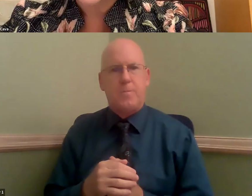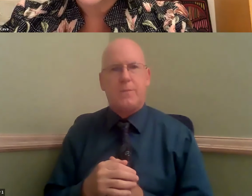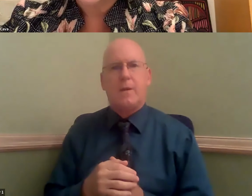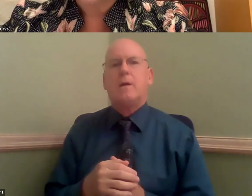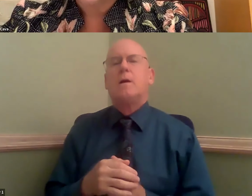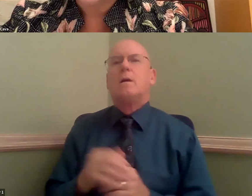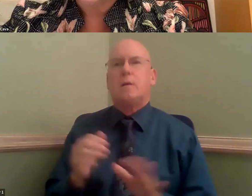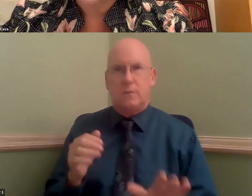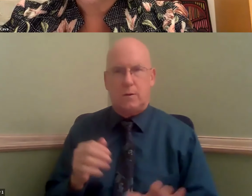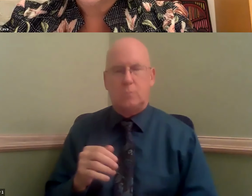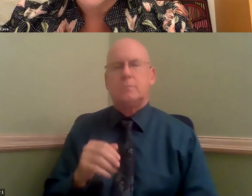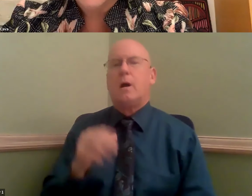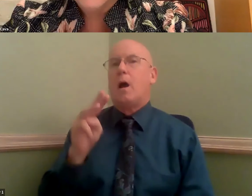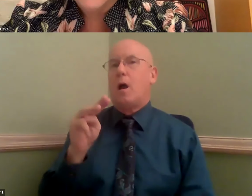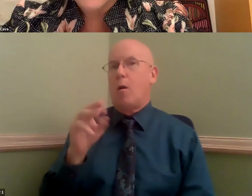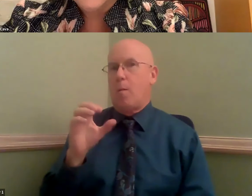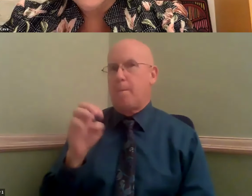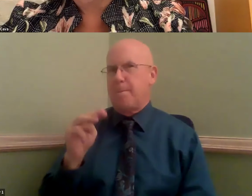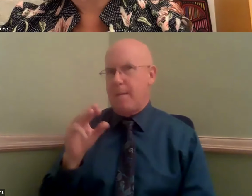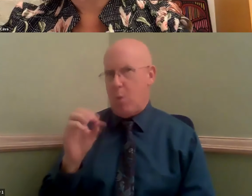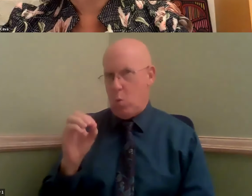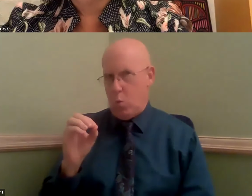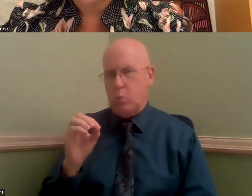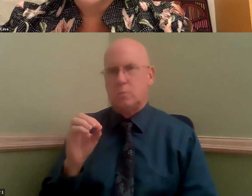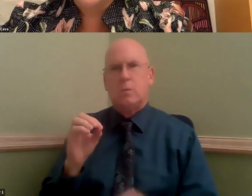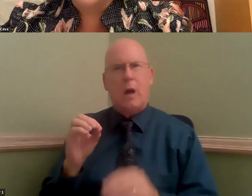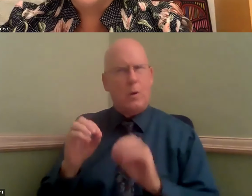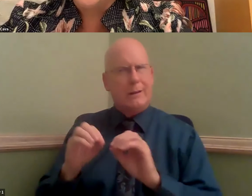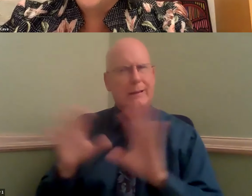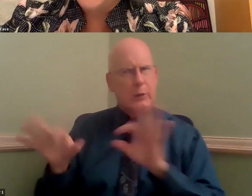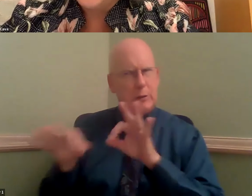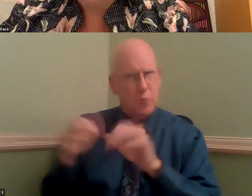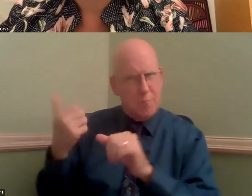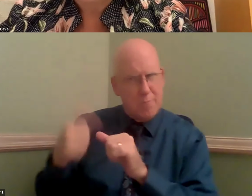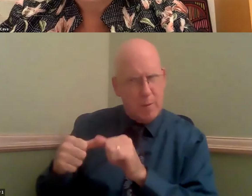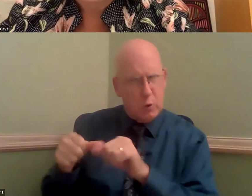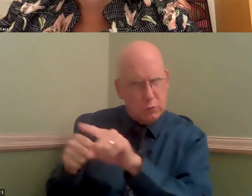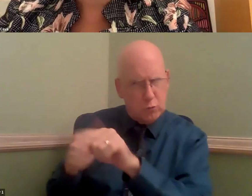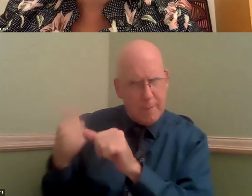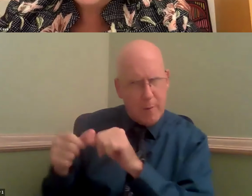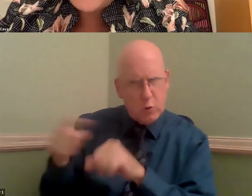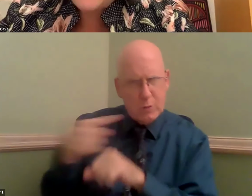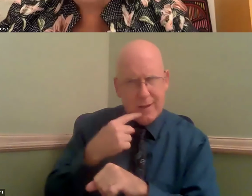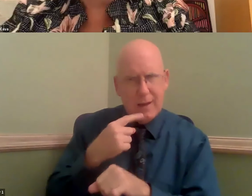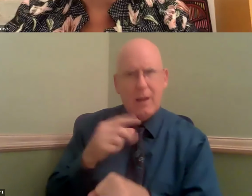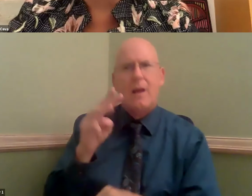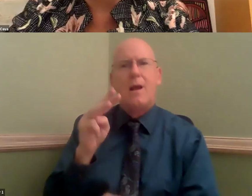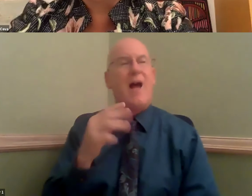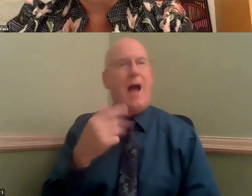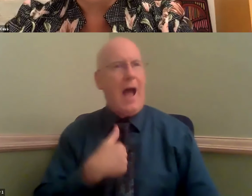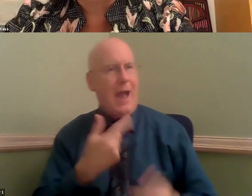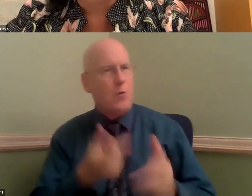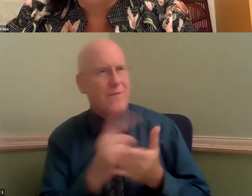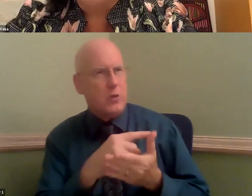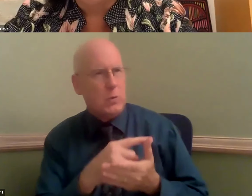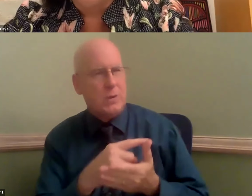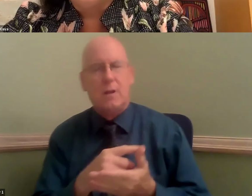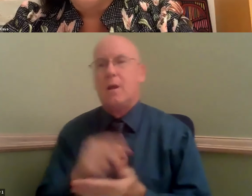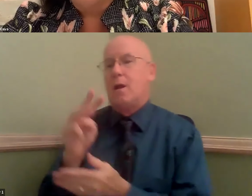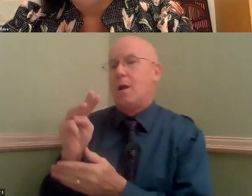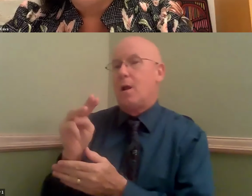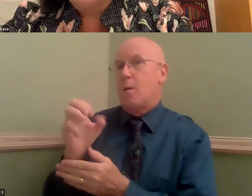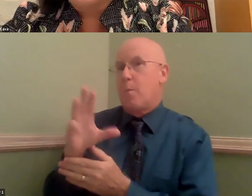let's be clear, and I want to make sure that Commissioner, just refreshing Commissioner Cava's memory on this. The memo, I reviewed it. The memo goes to